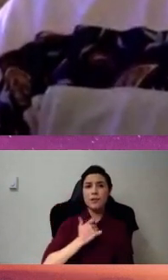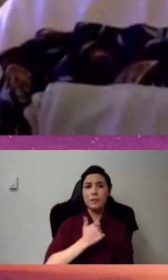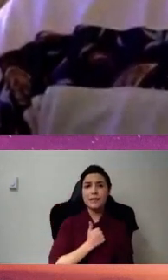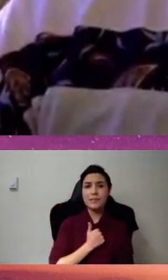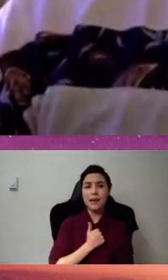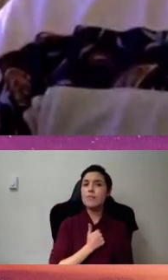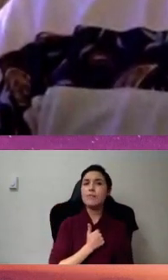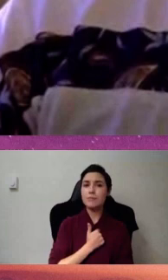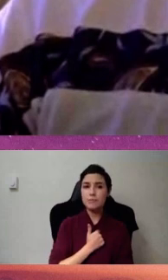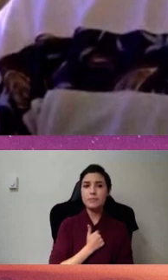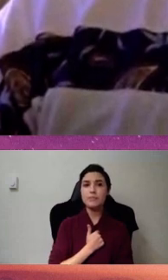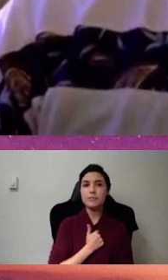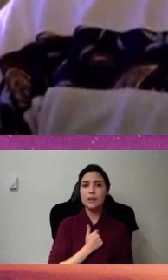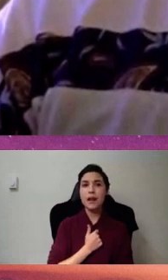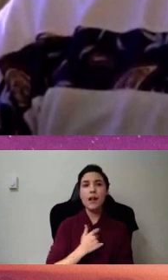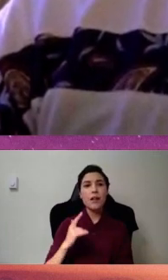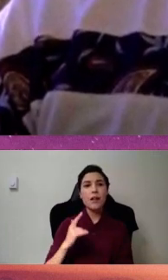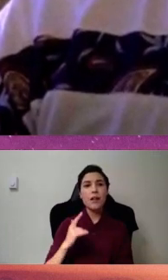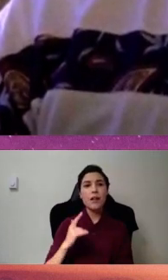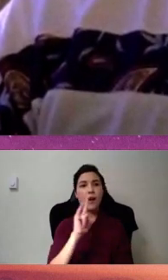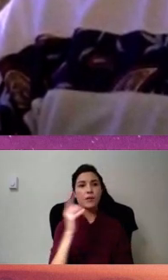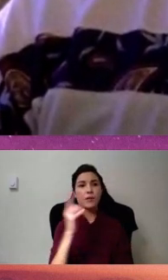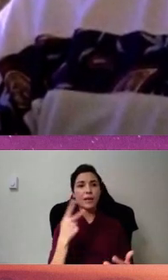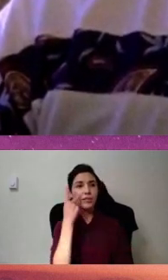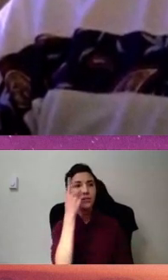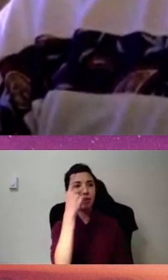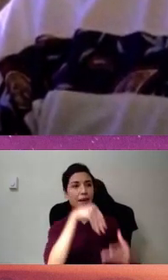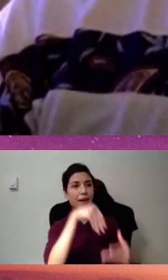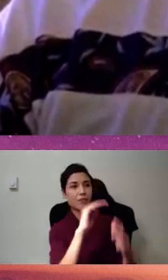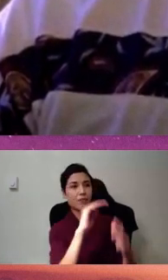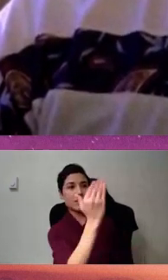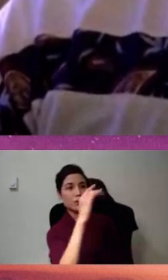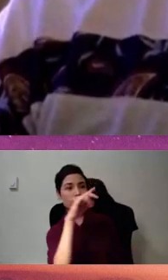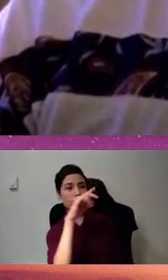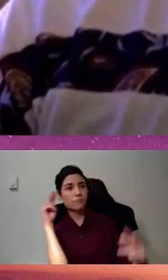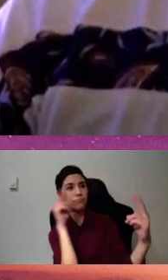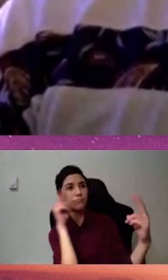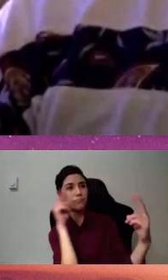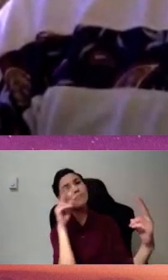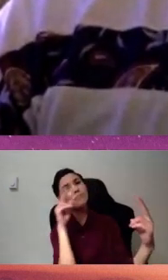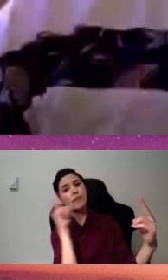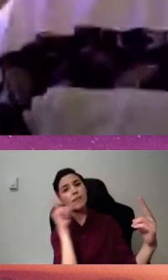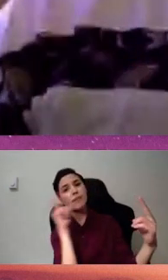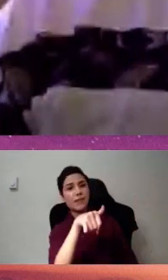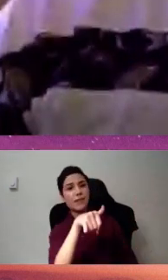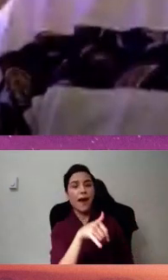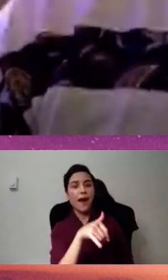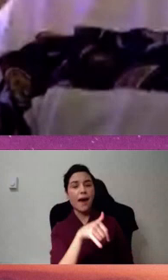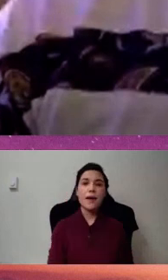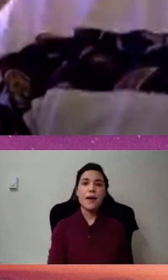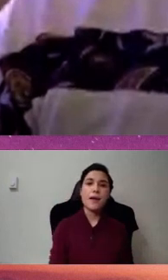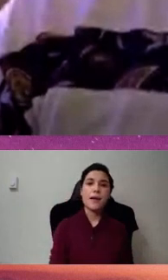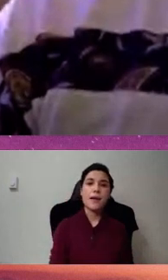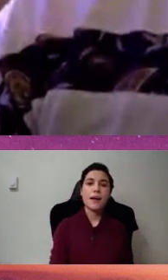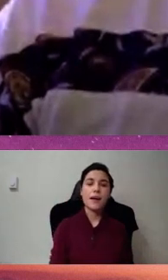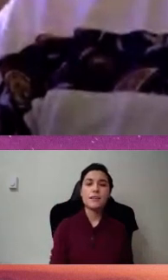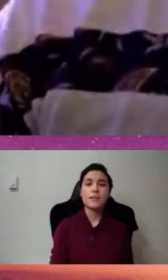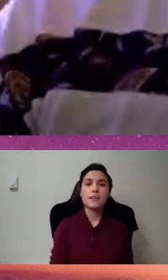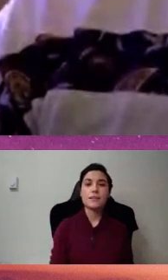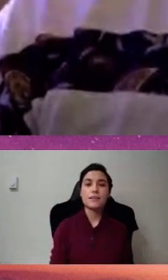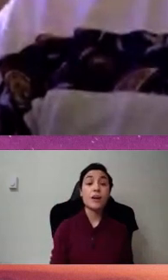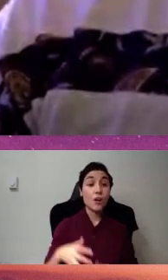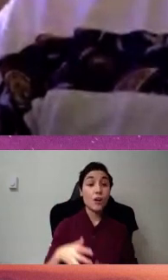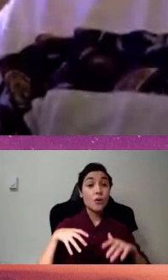much, very euphoric about my future and my final form very much. It was colonial society